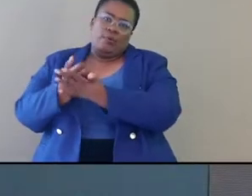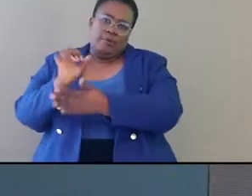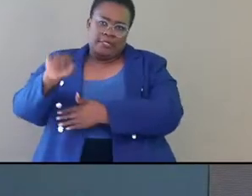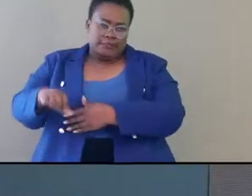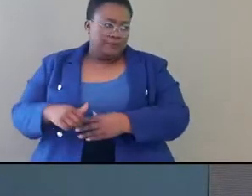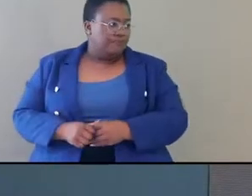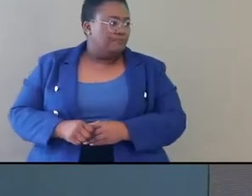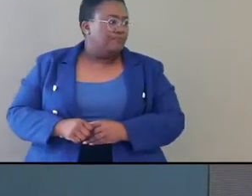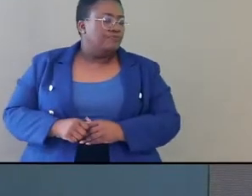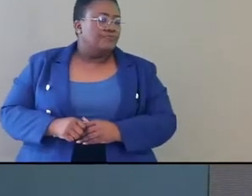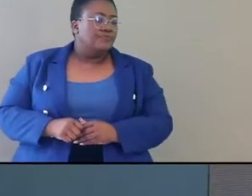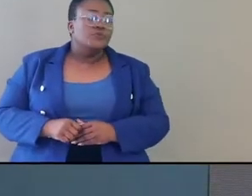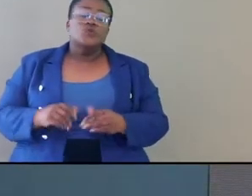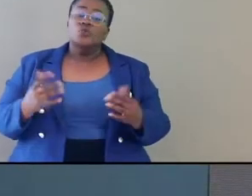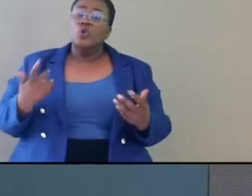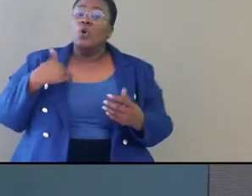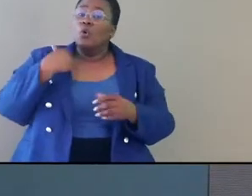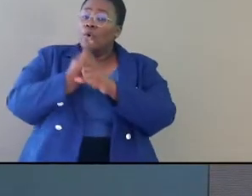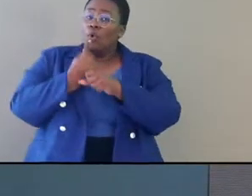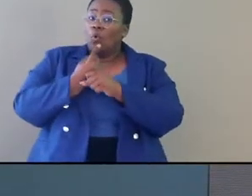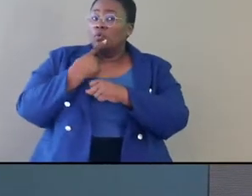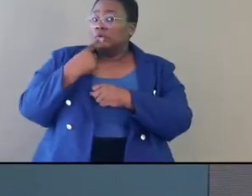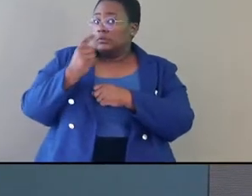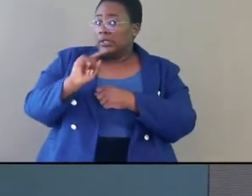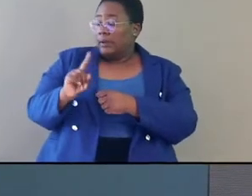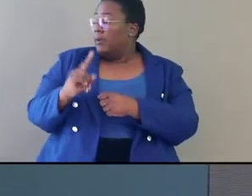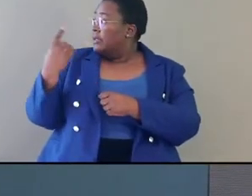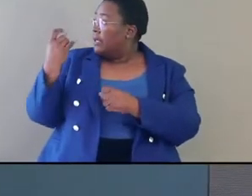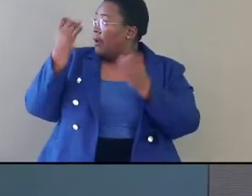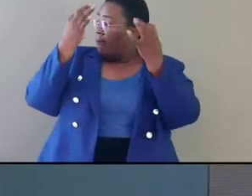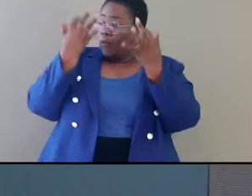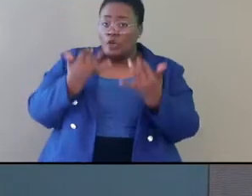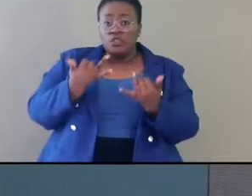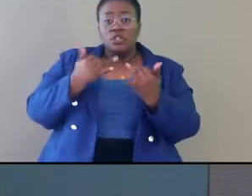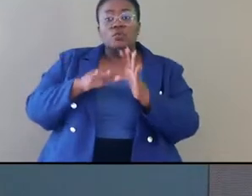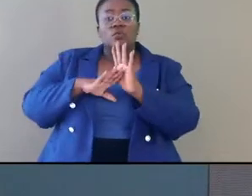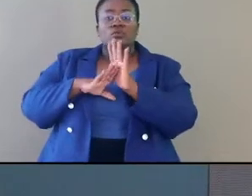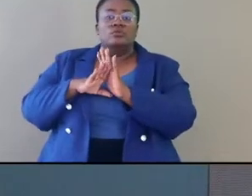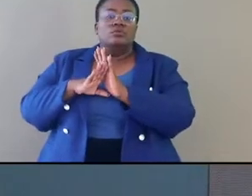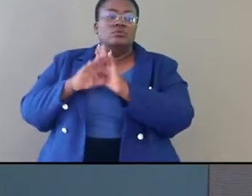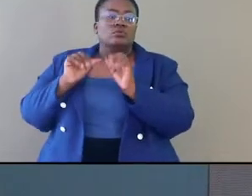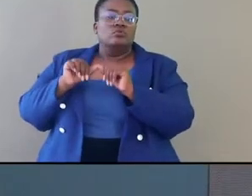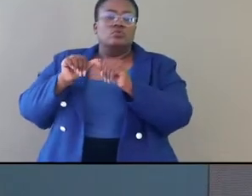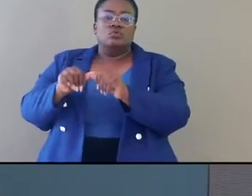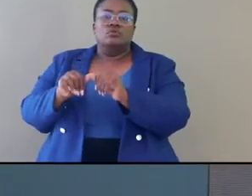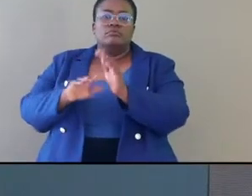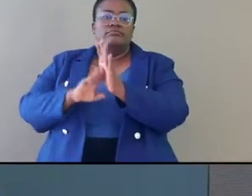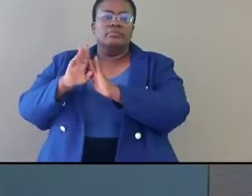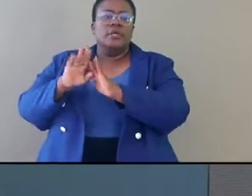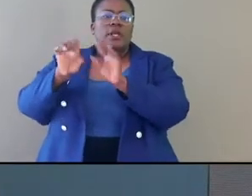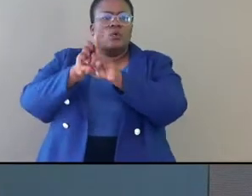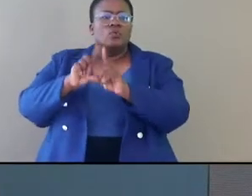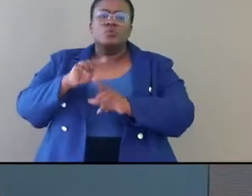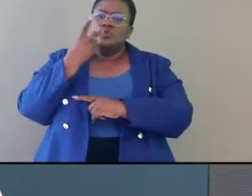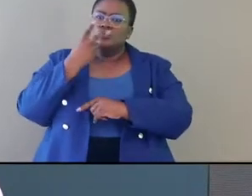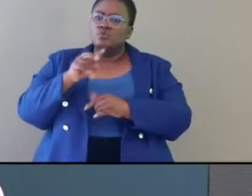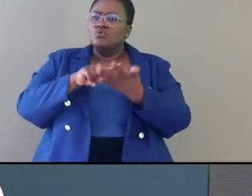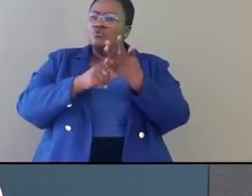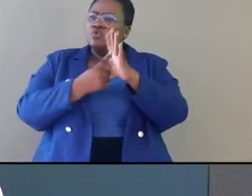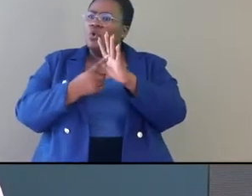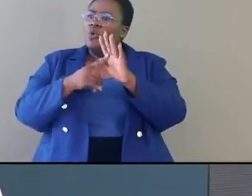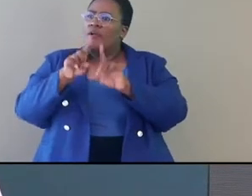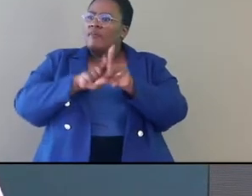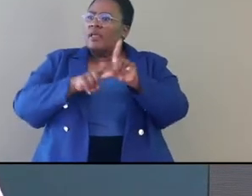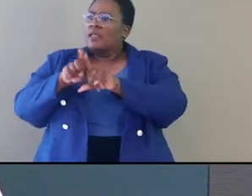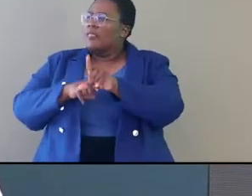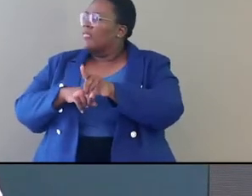and so what we've always said is that the budget continues with austerity and even though it has shown that it has failed because what has happened to